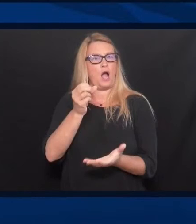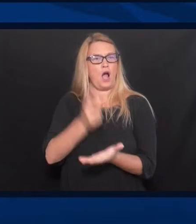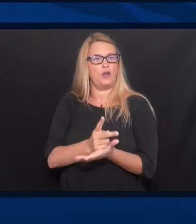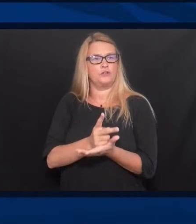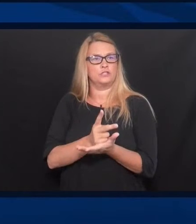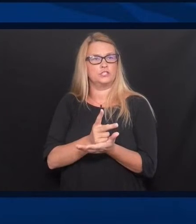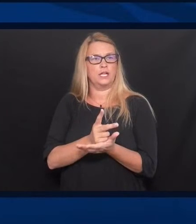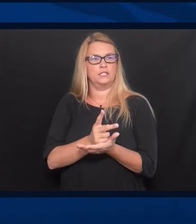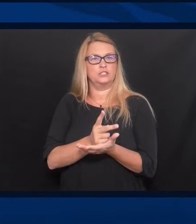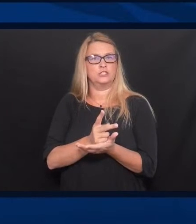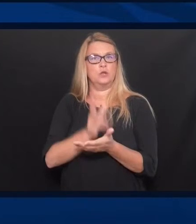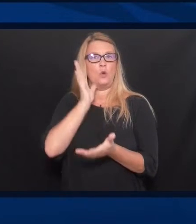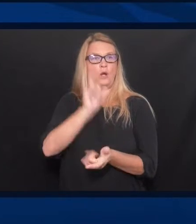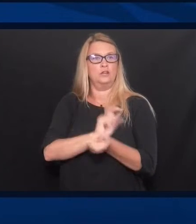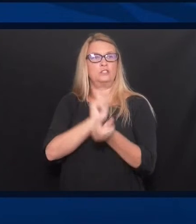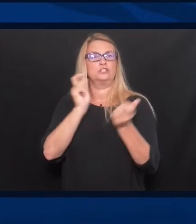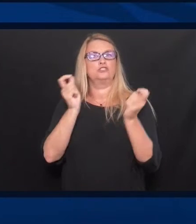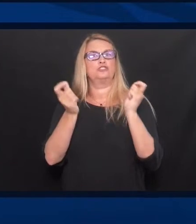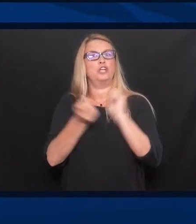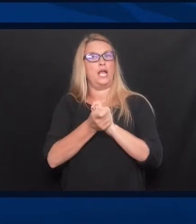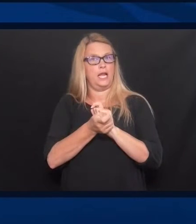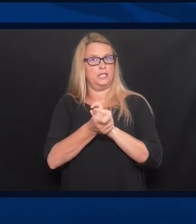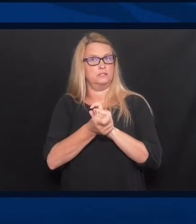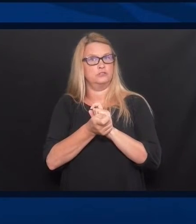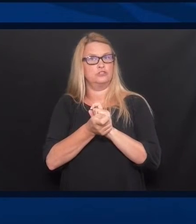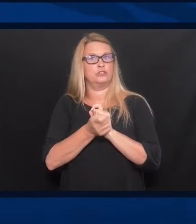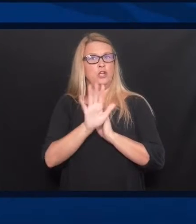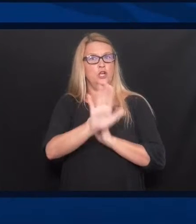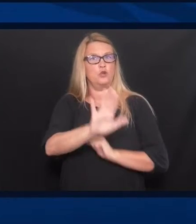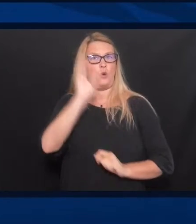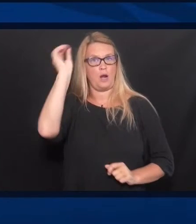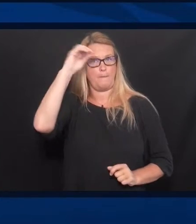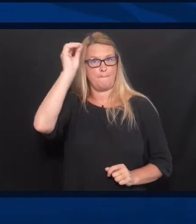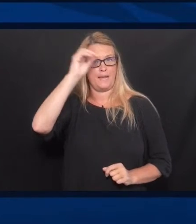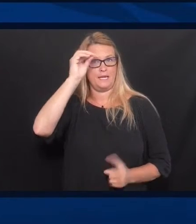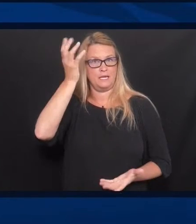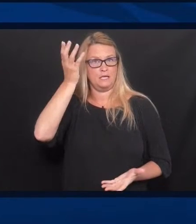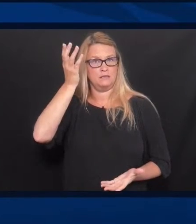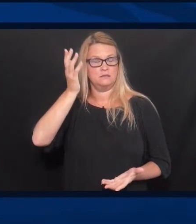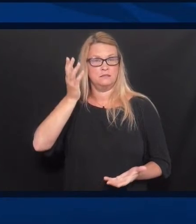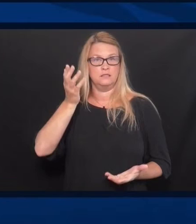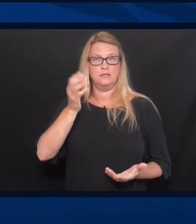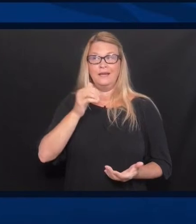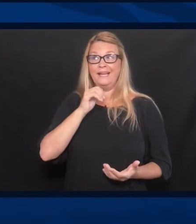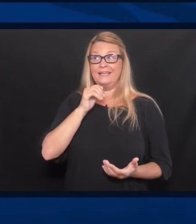that changes your thinking on that in any way. Now, this is no longer, you know, the temporary